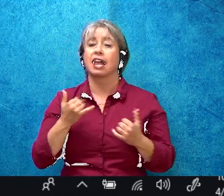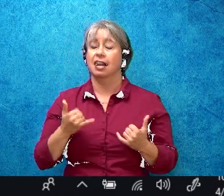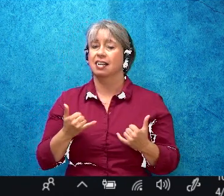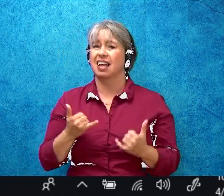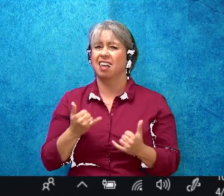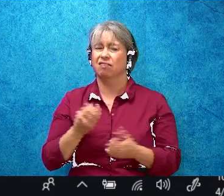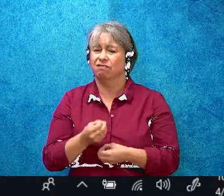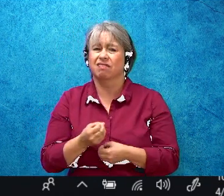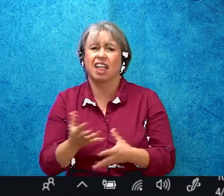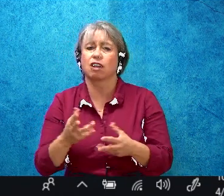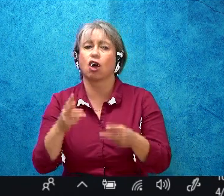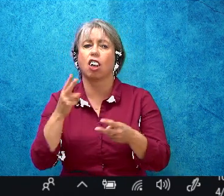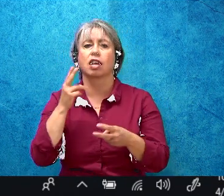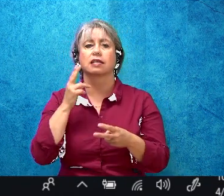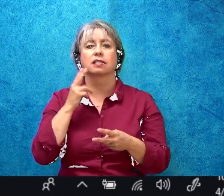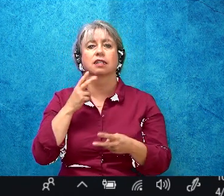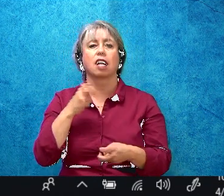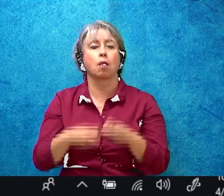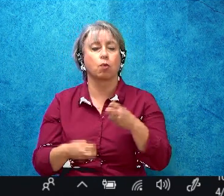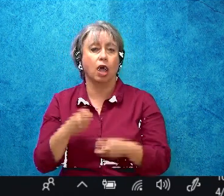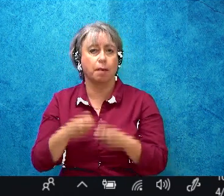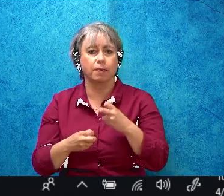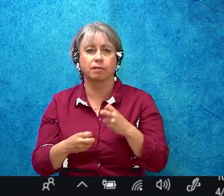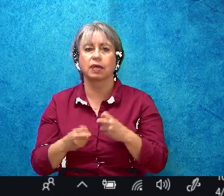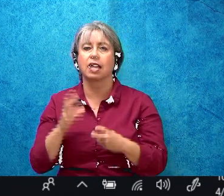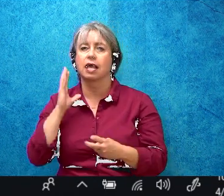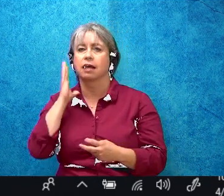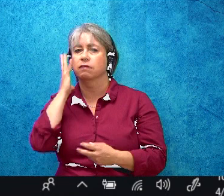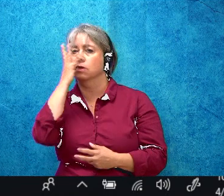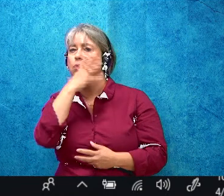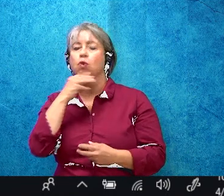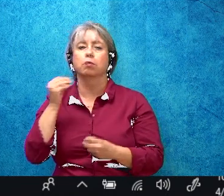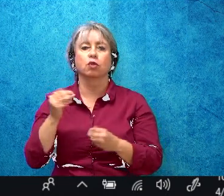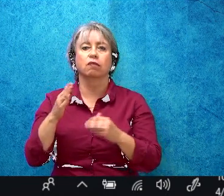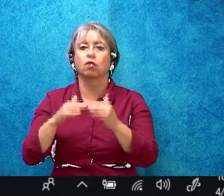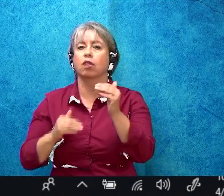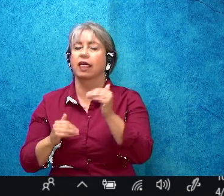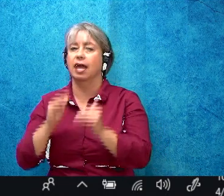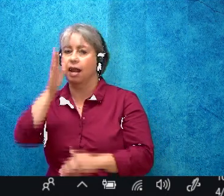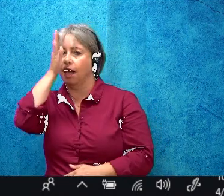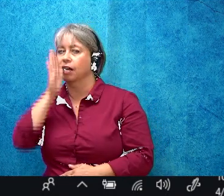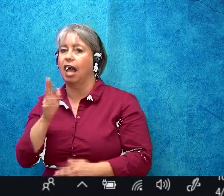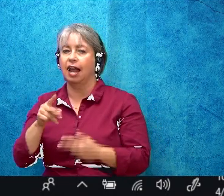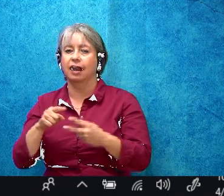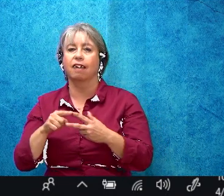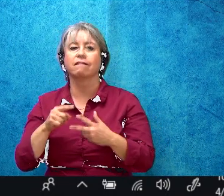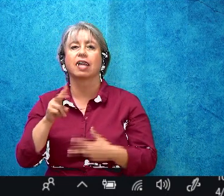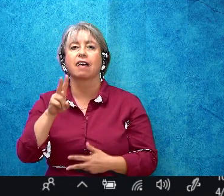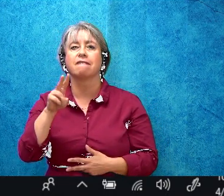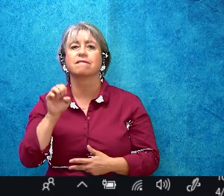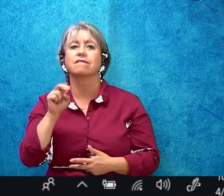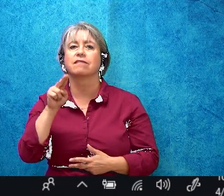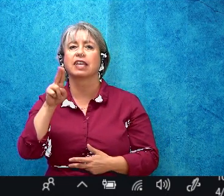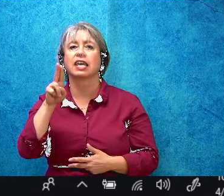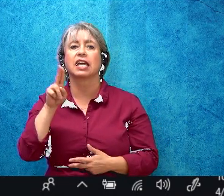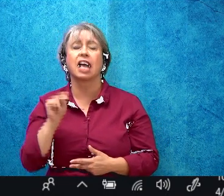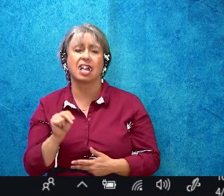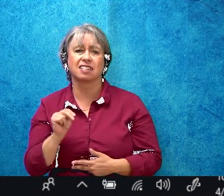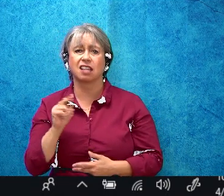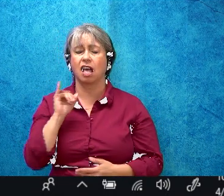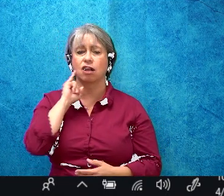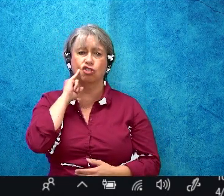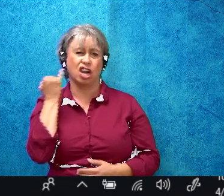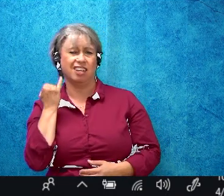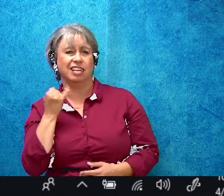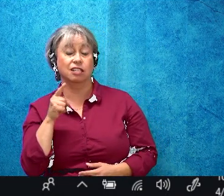because she was even more beautiful than the goddess Venus. And that caused a little bit of a problem for Venus. She got jealous. Y'all know what